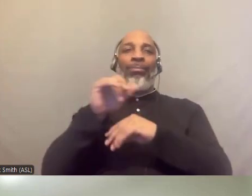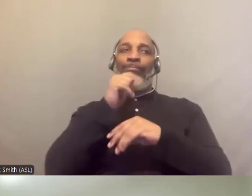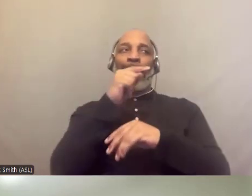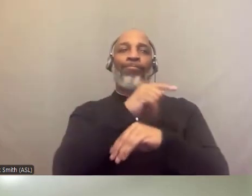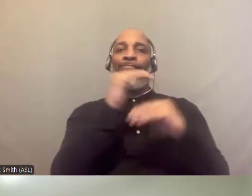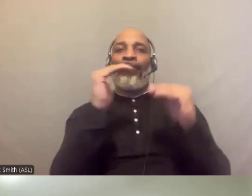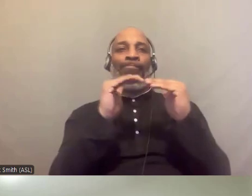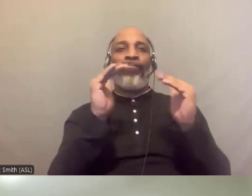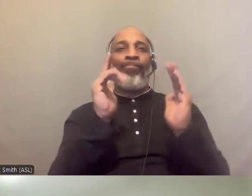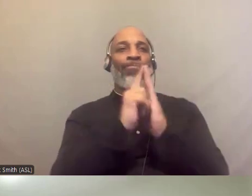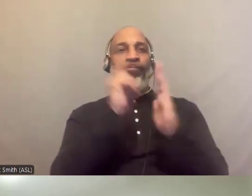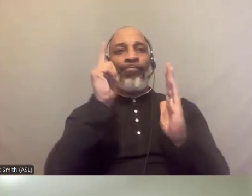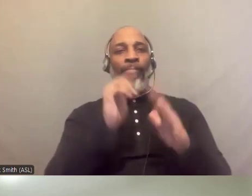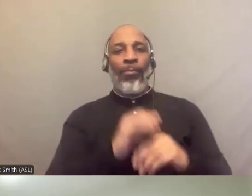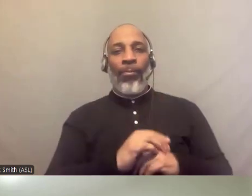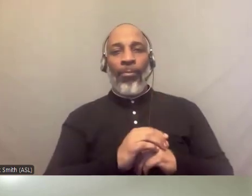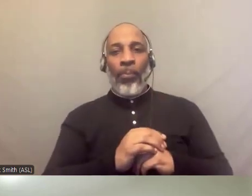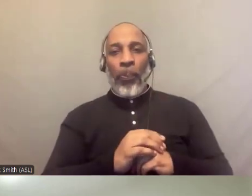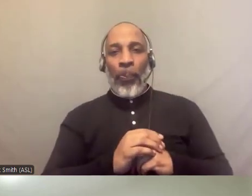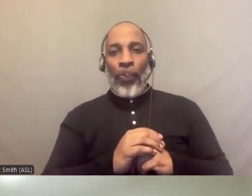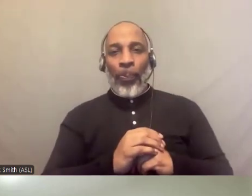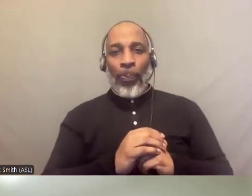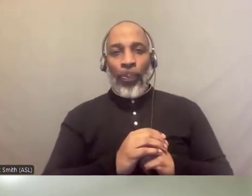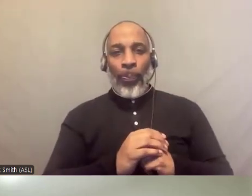Next slide, please.